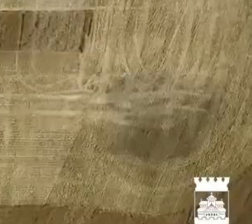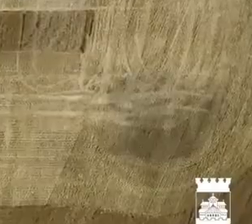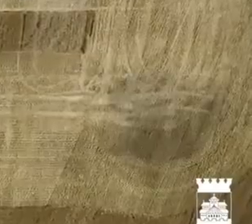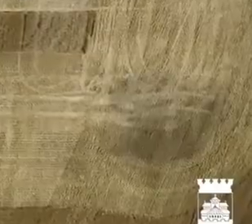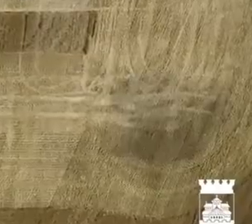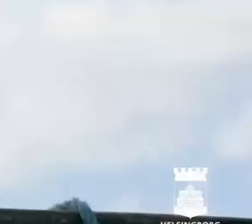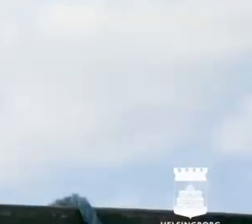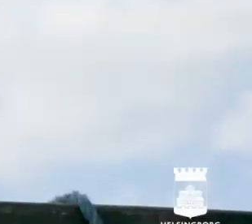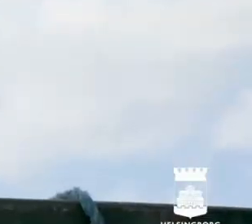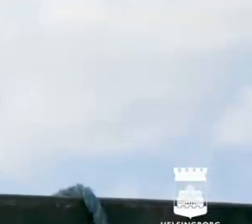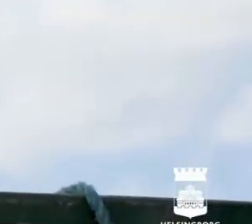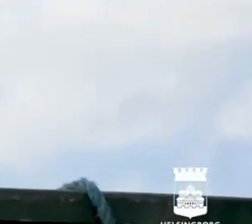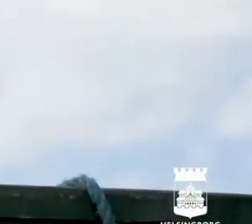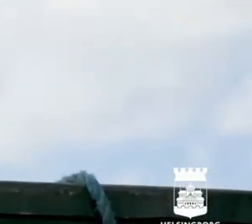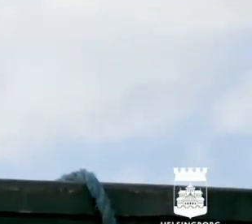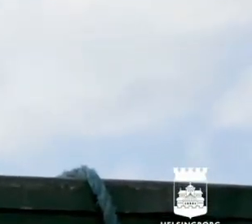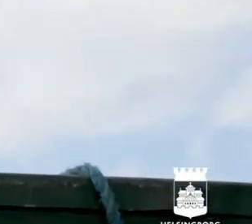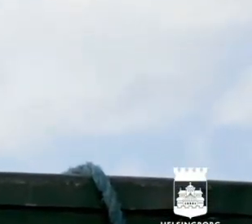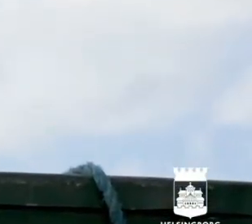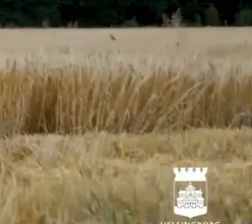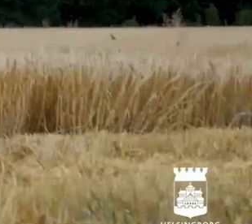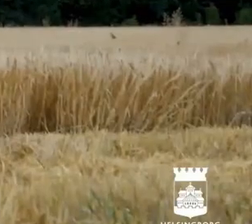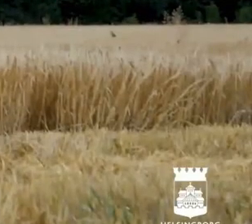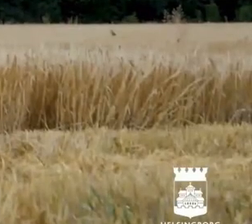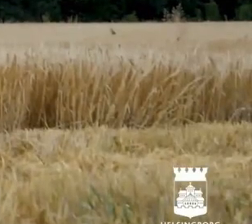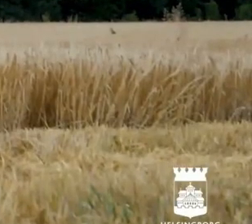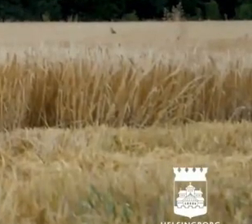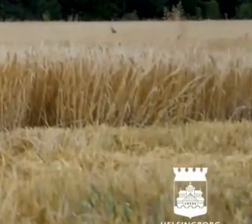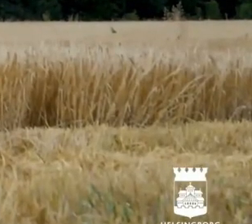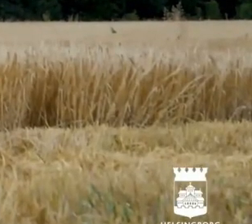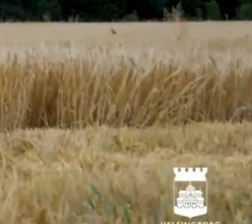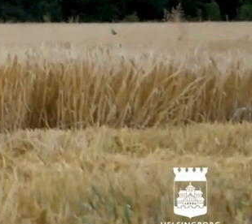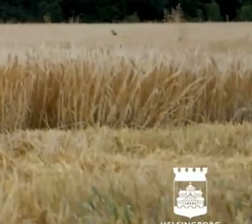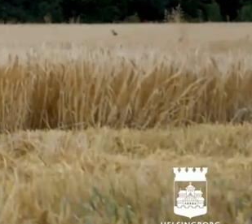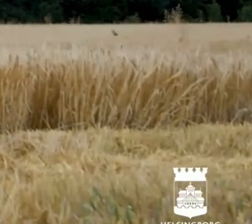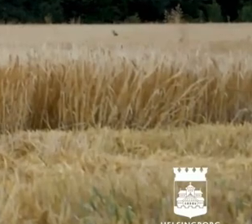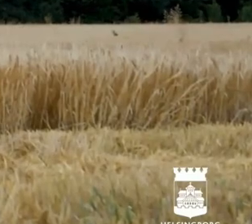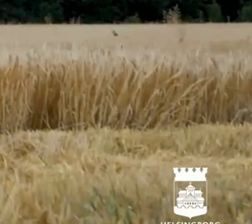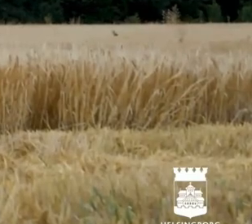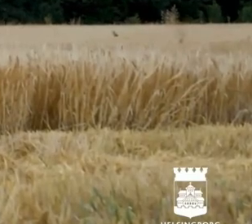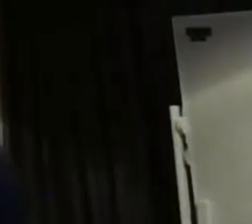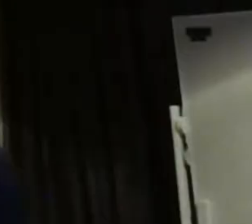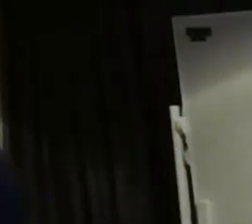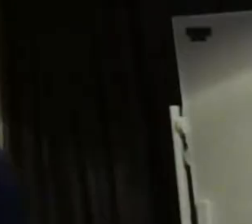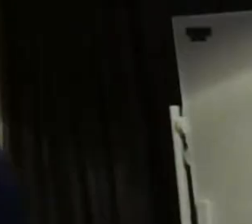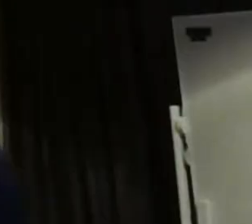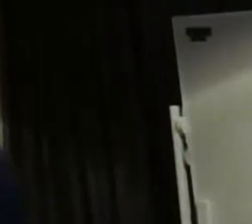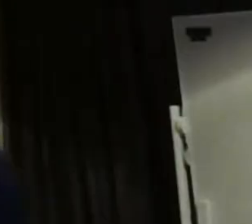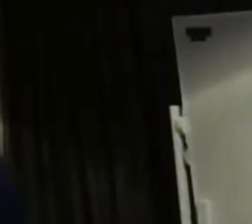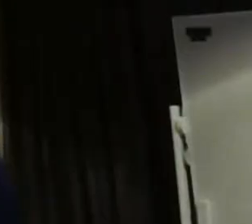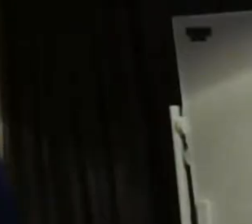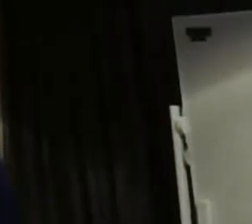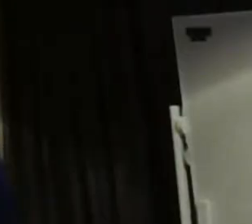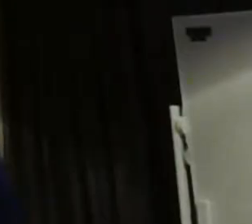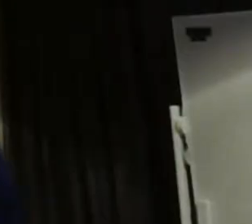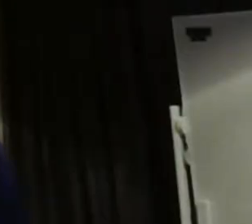governance. Several evaluations carried out by the city during the pandemic have shown that we are on the right track. How we have chosen to